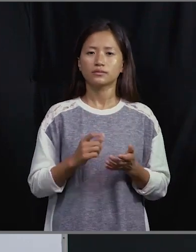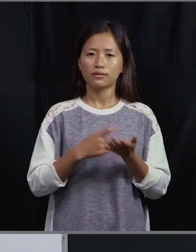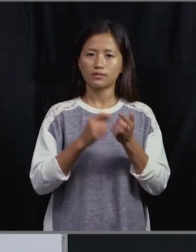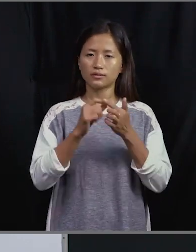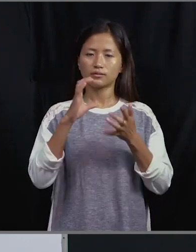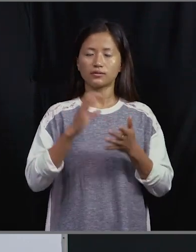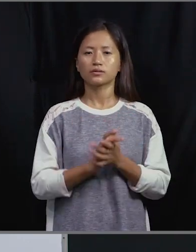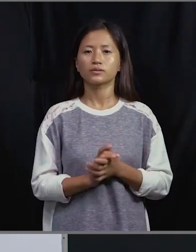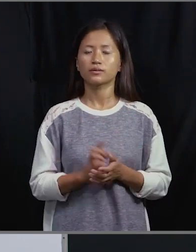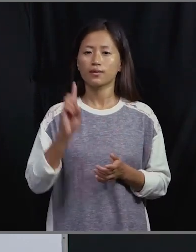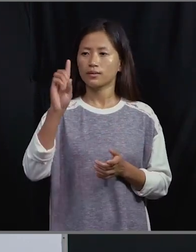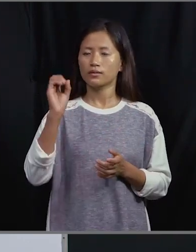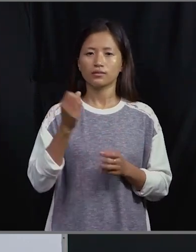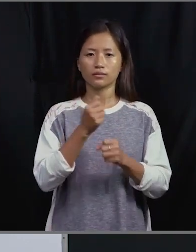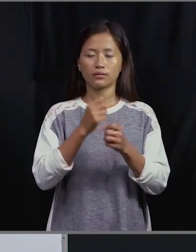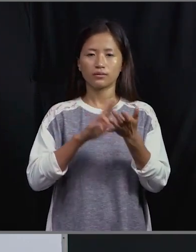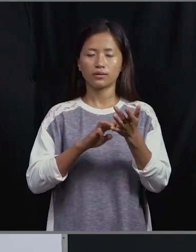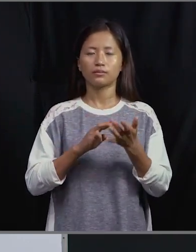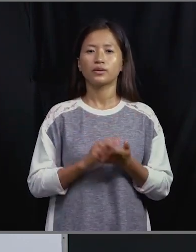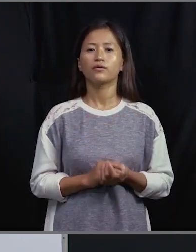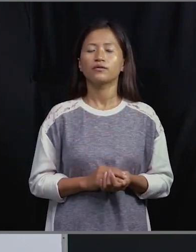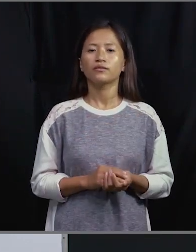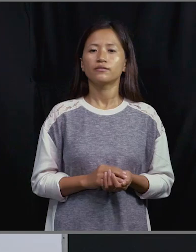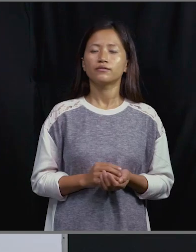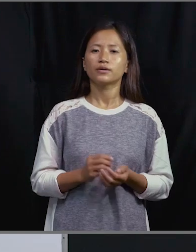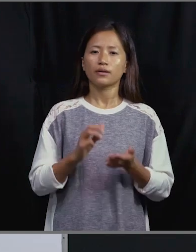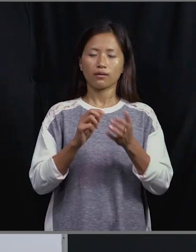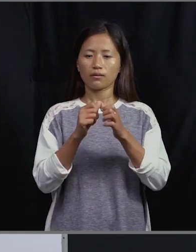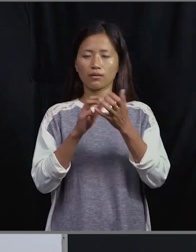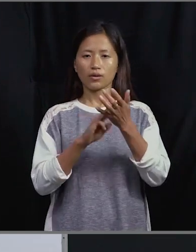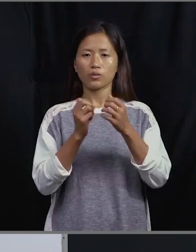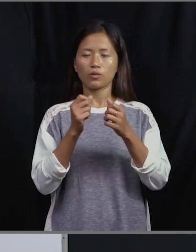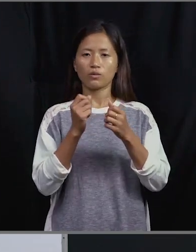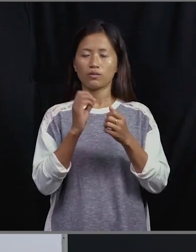10 grams of hydrogen to form ammonia,